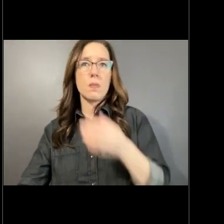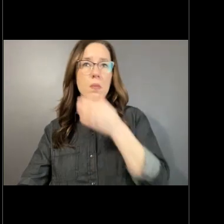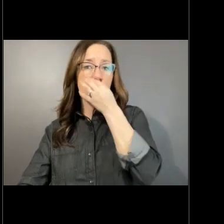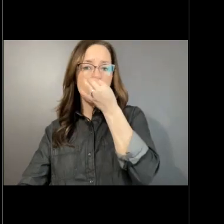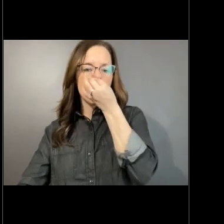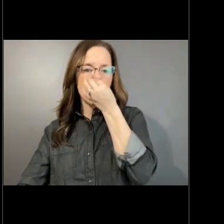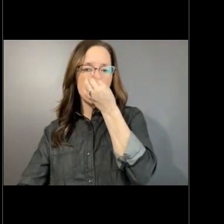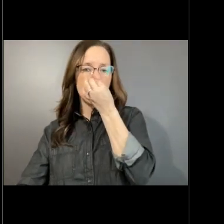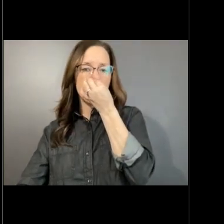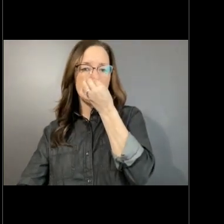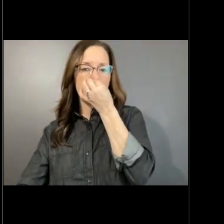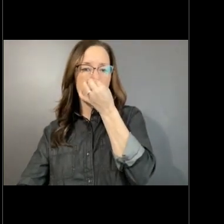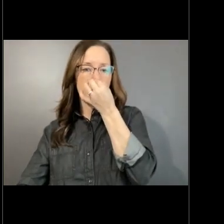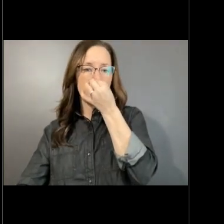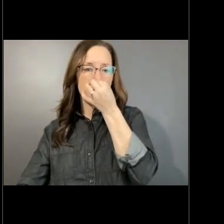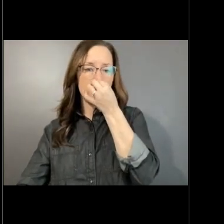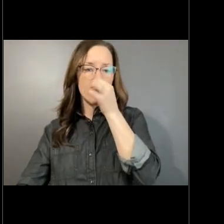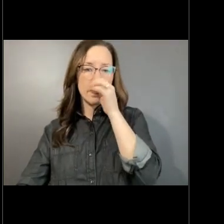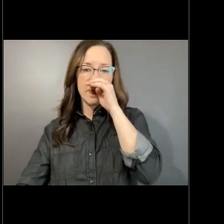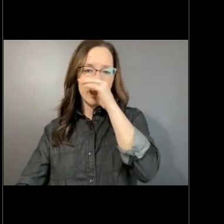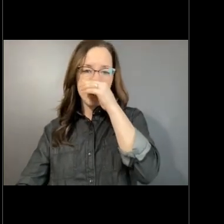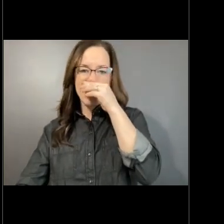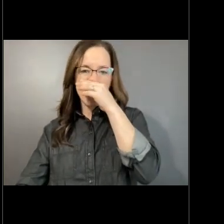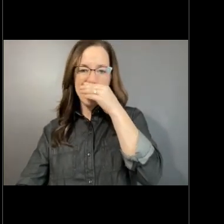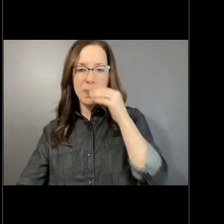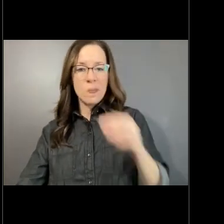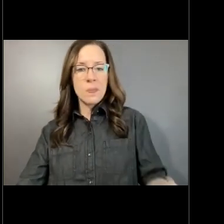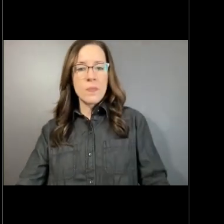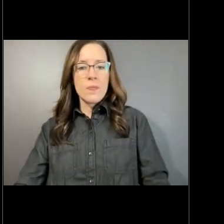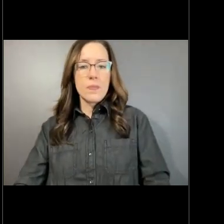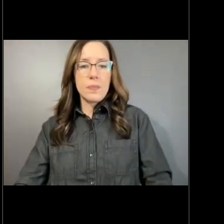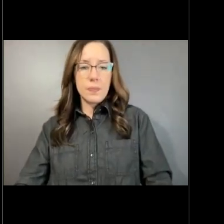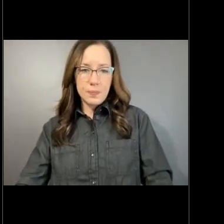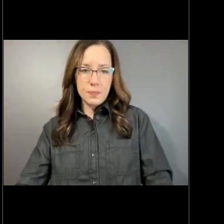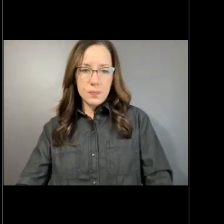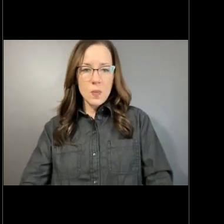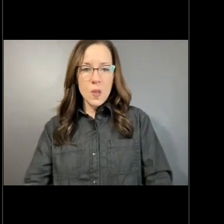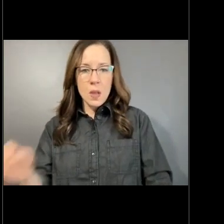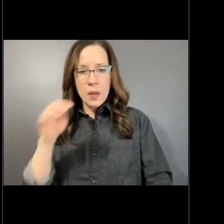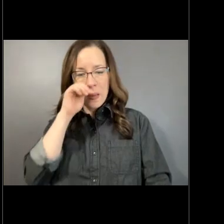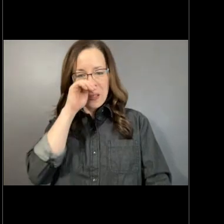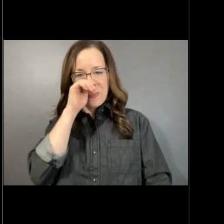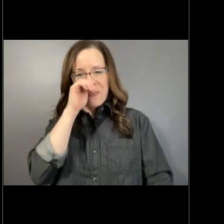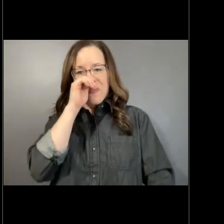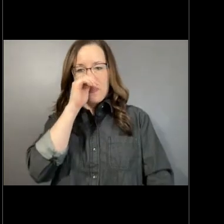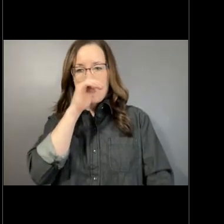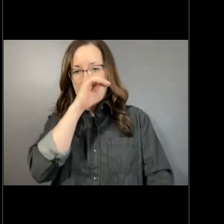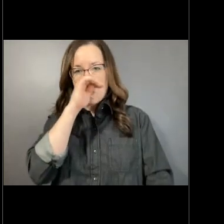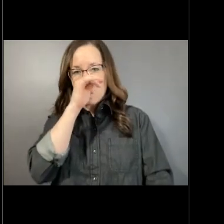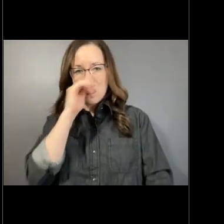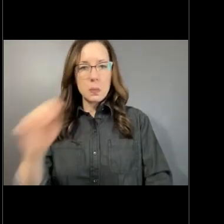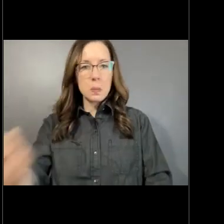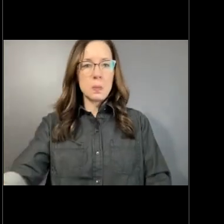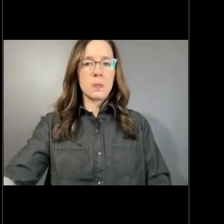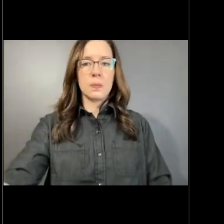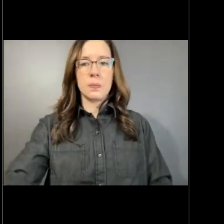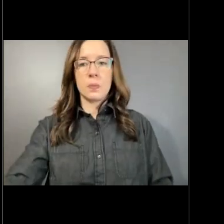48 inches, B, 28 inches by 28 inches, or C, 25 inches by 47